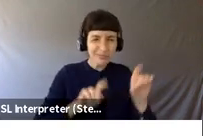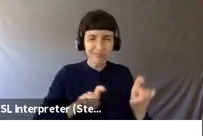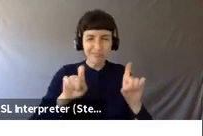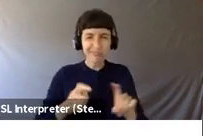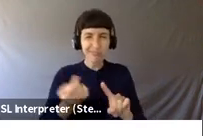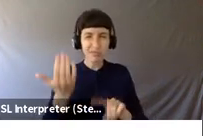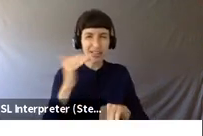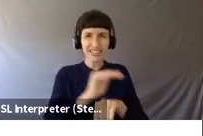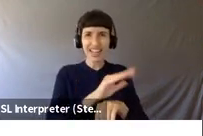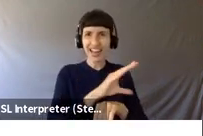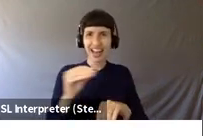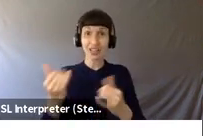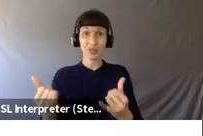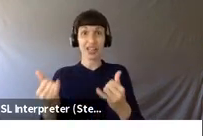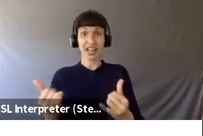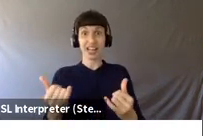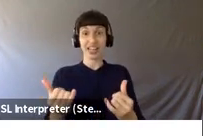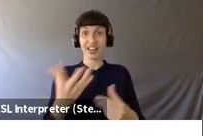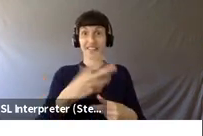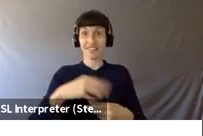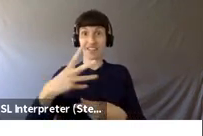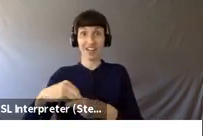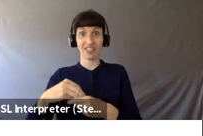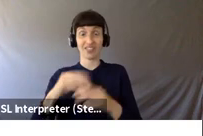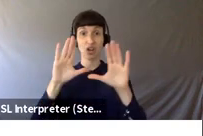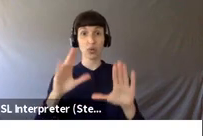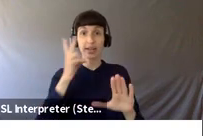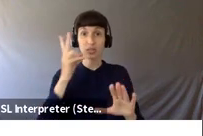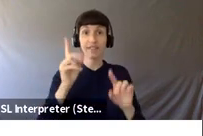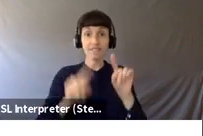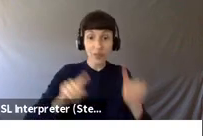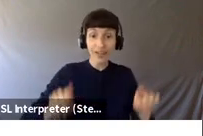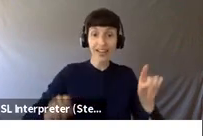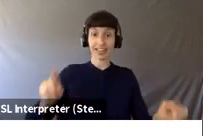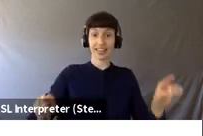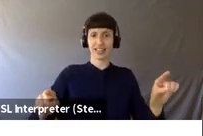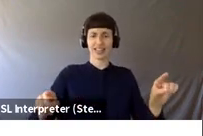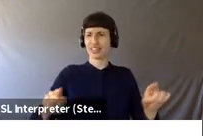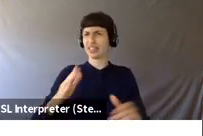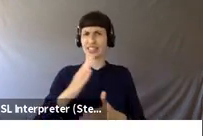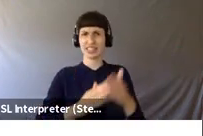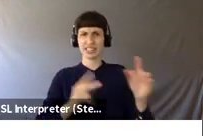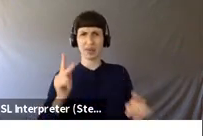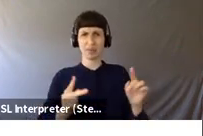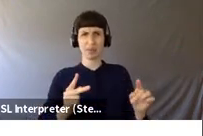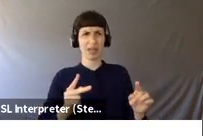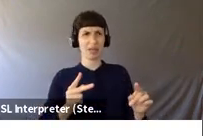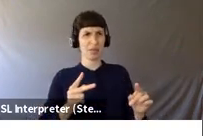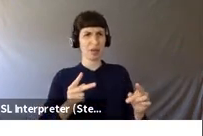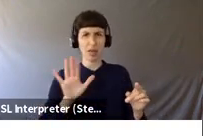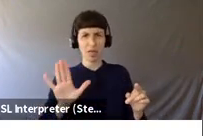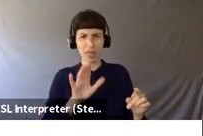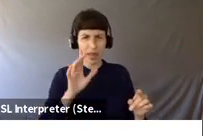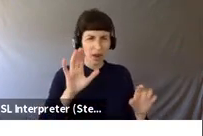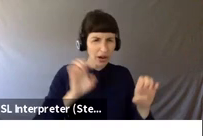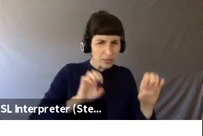us. It's great to see the variety here. It's also nice to know that some people who said rock star for what they got to explore last night, that they